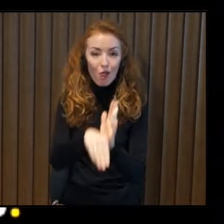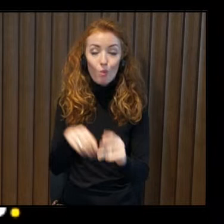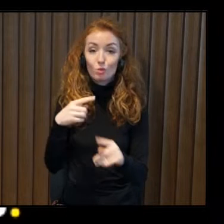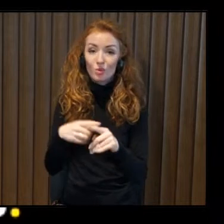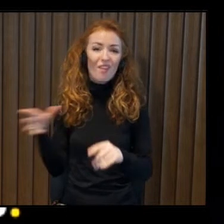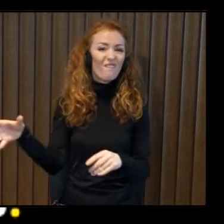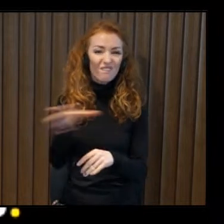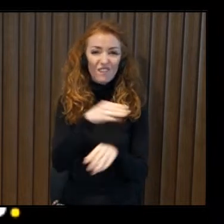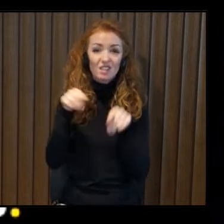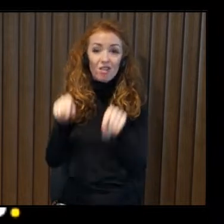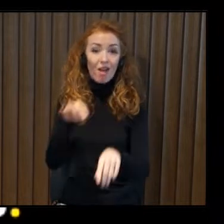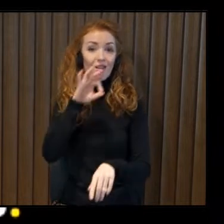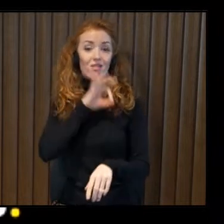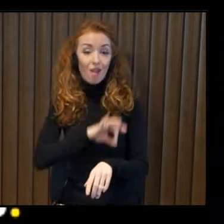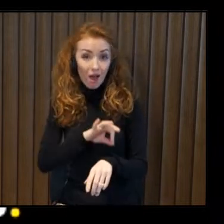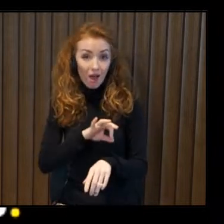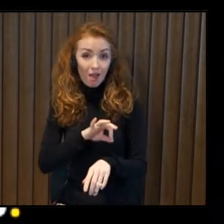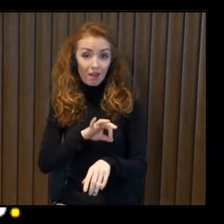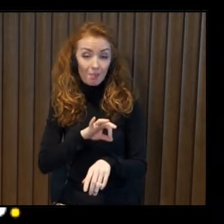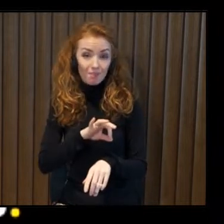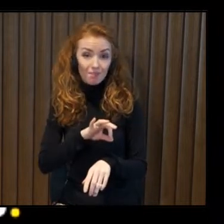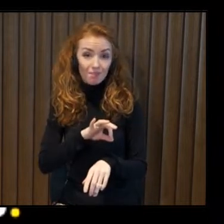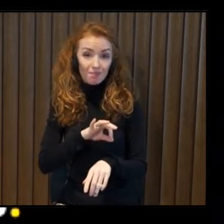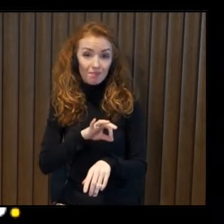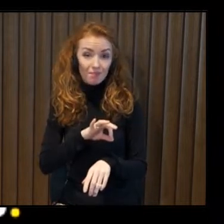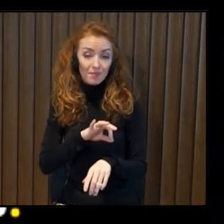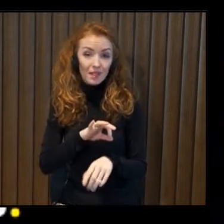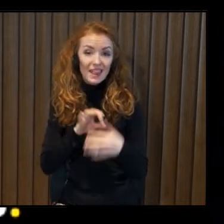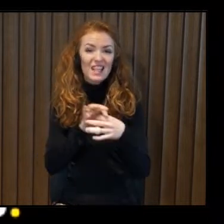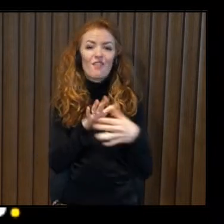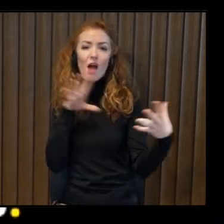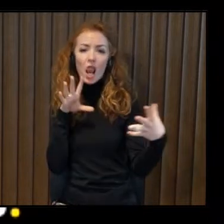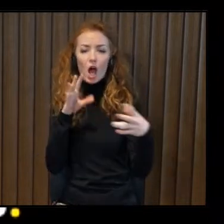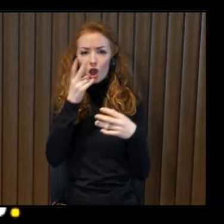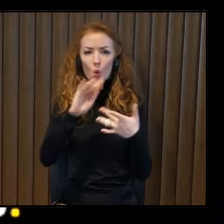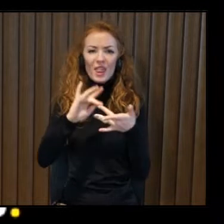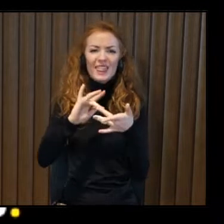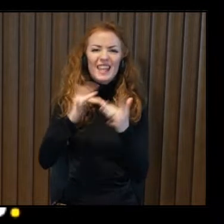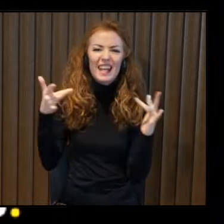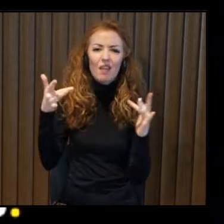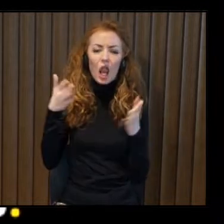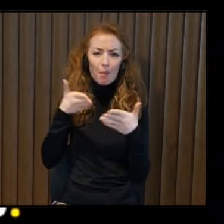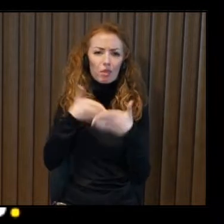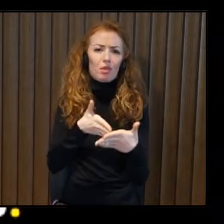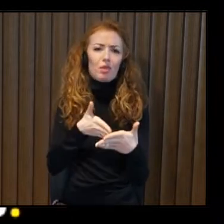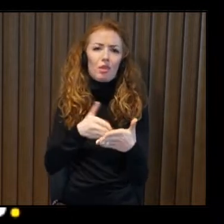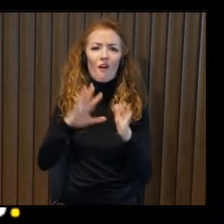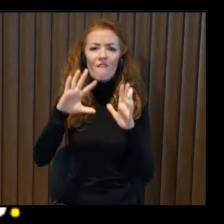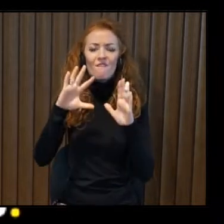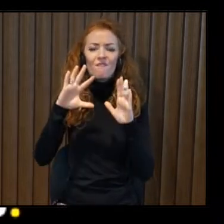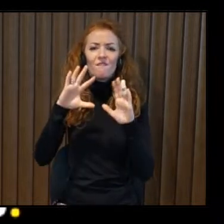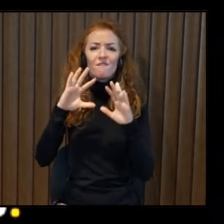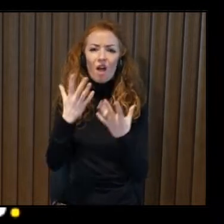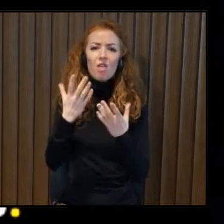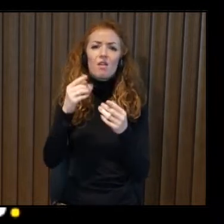close some of these digital divides that exist. Again, going back to the scientific literature, we know that people with disabilities have